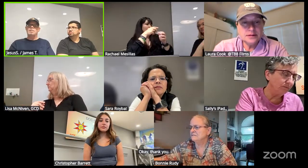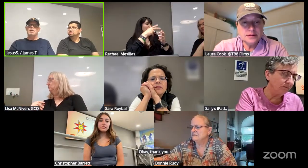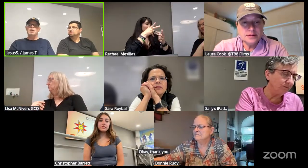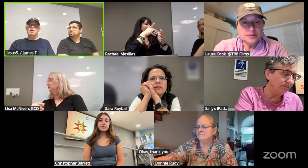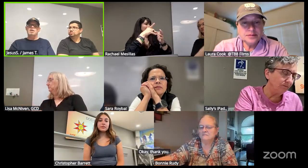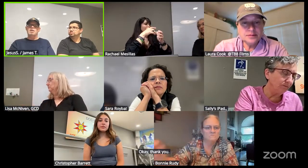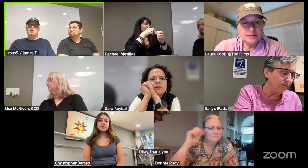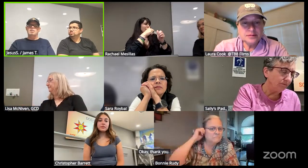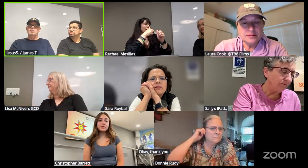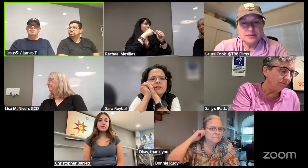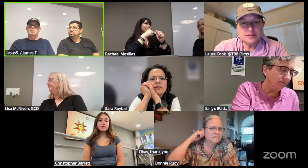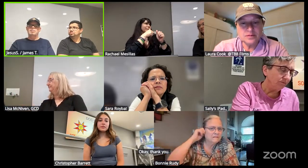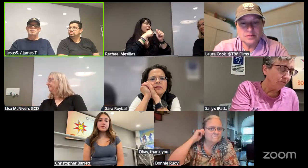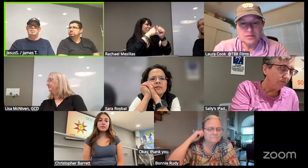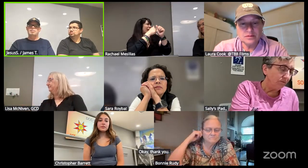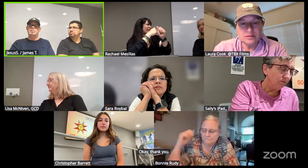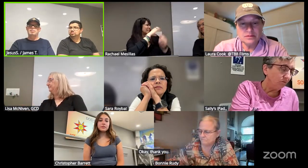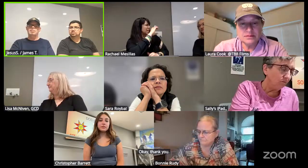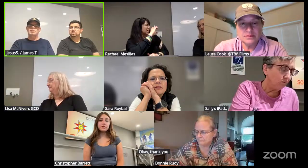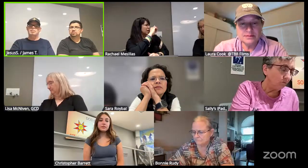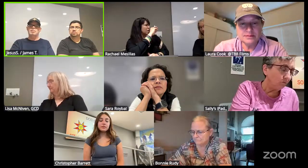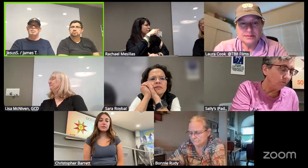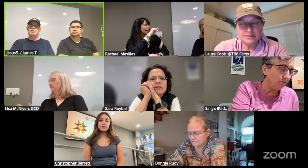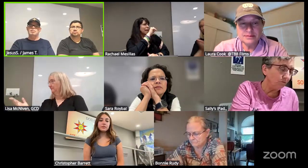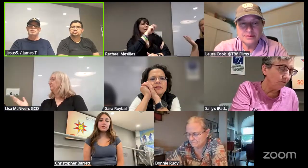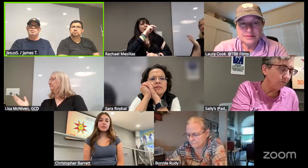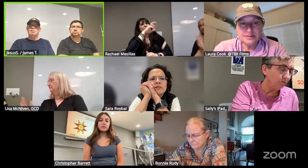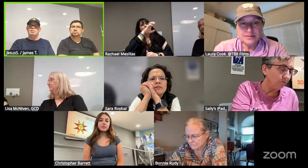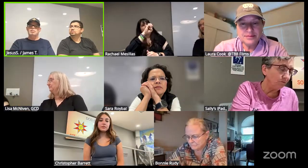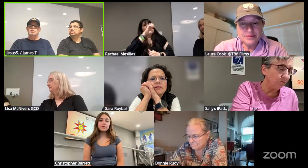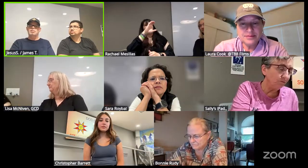of information about